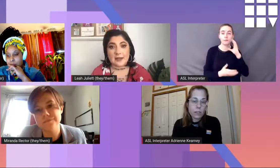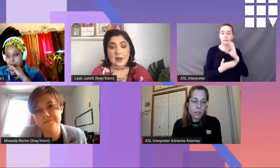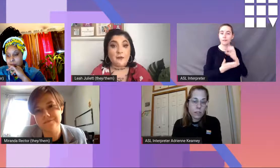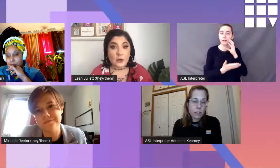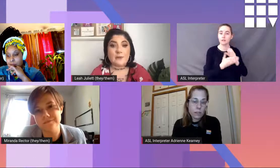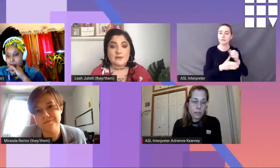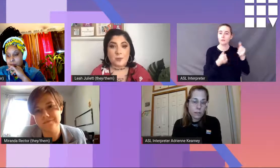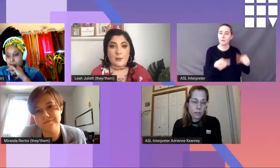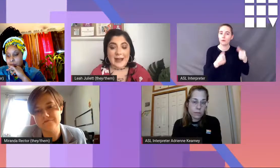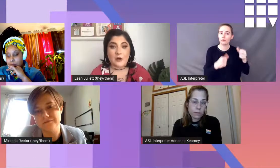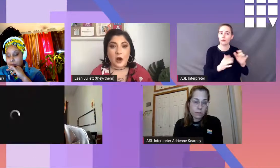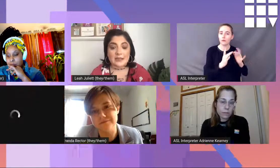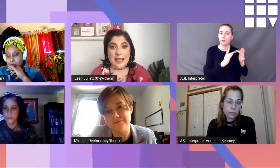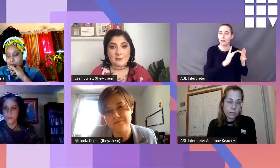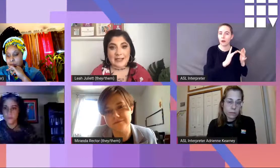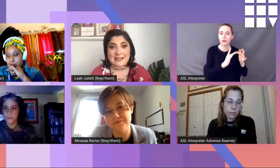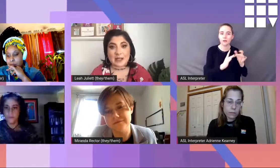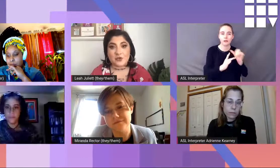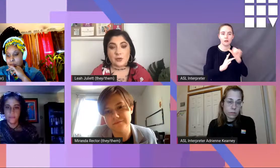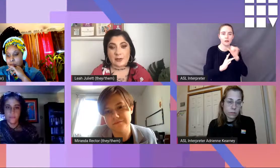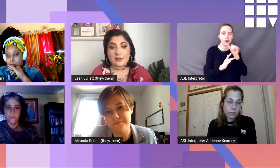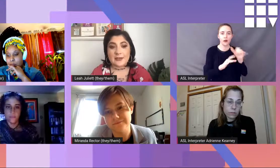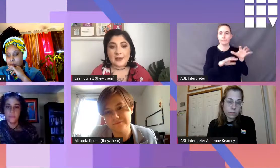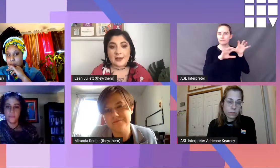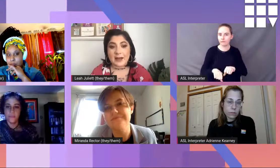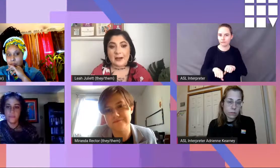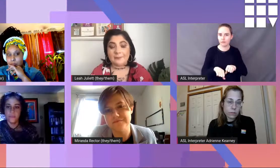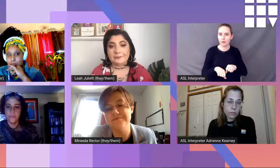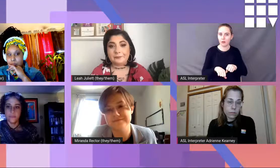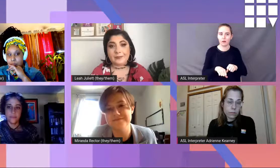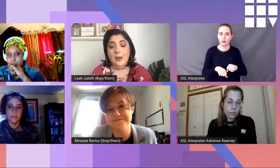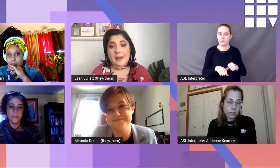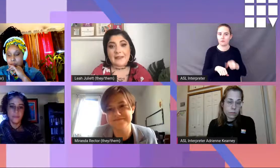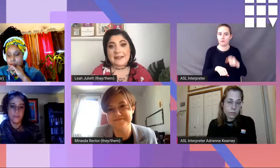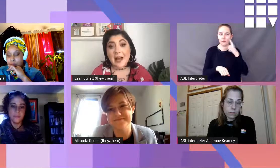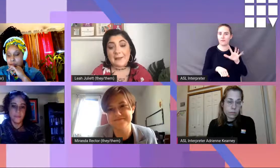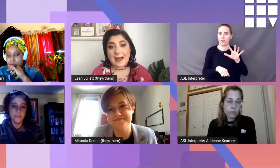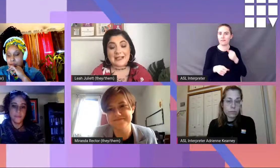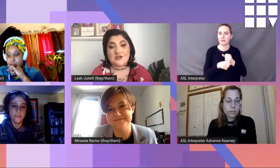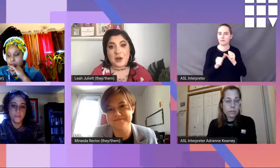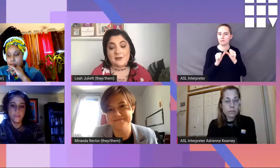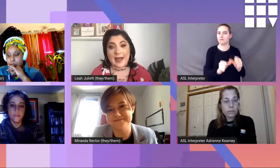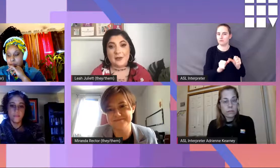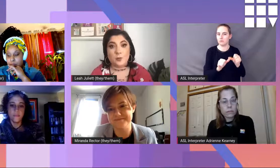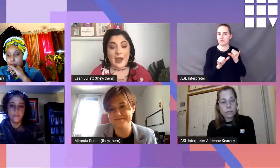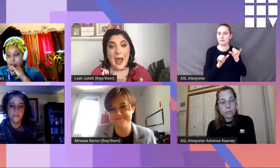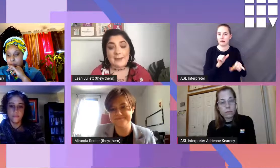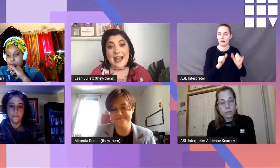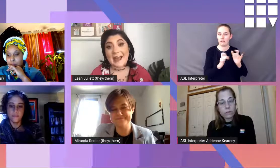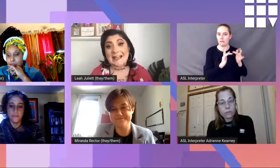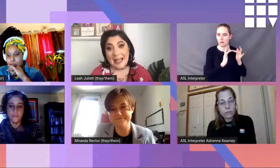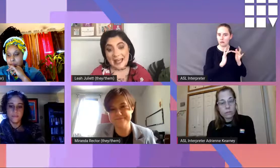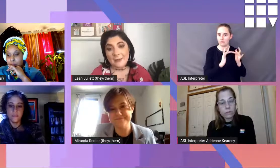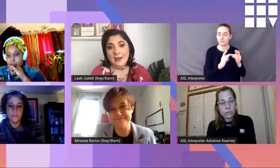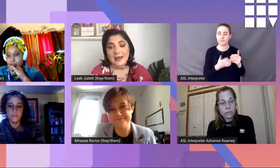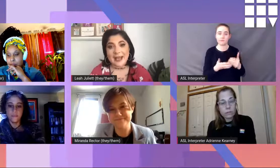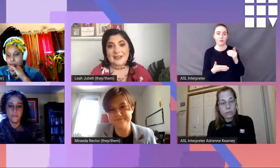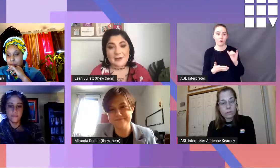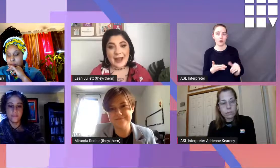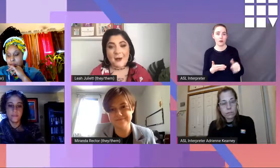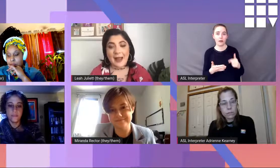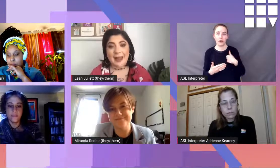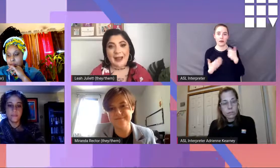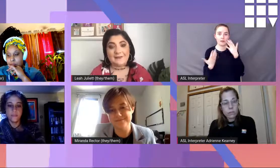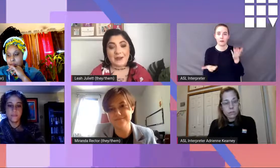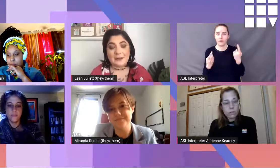it was a form of what we now call tech-based sexual abuse. But at the time, I didn't know that what happened had a name. And